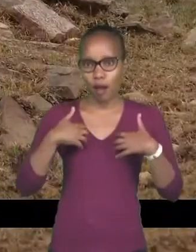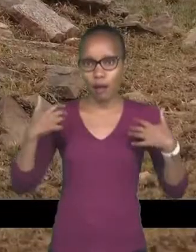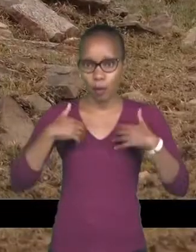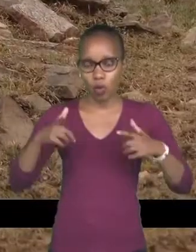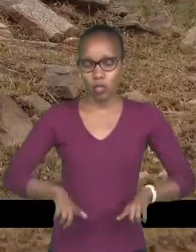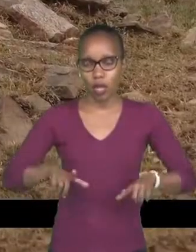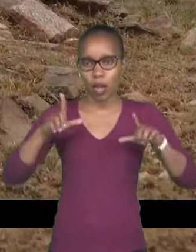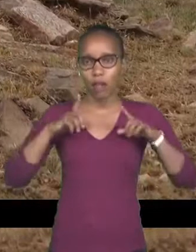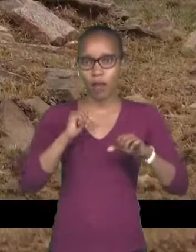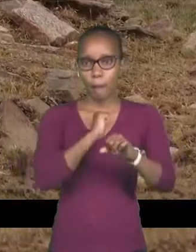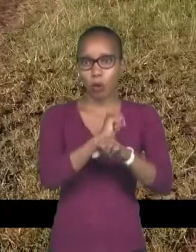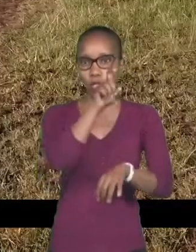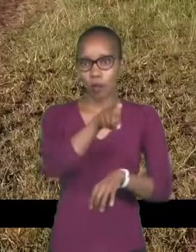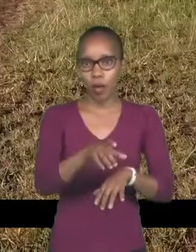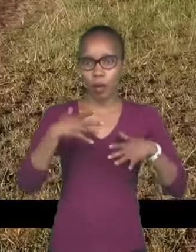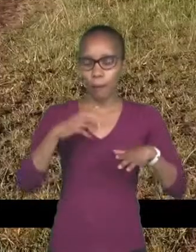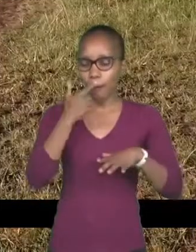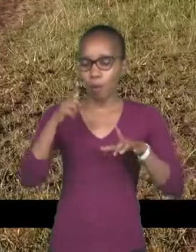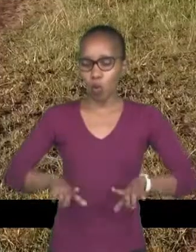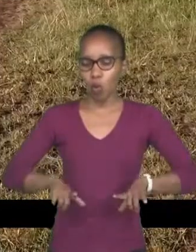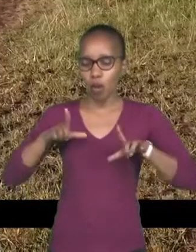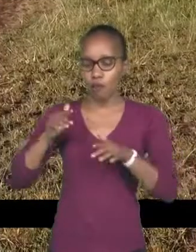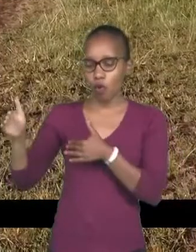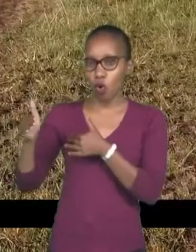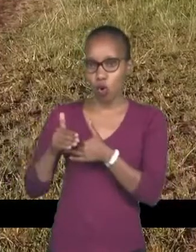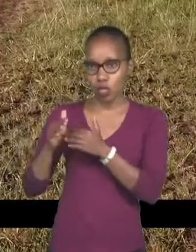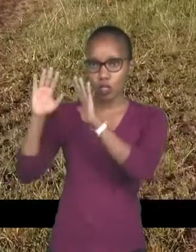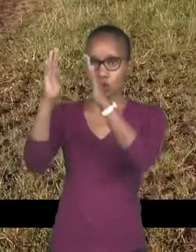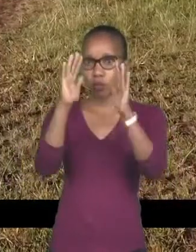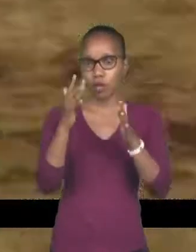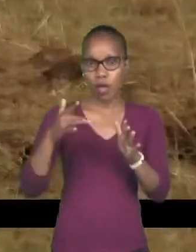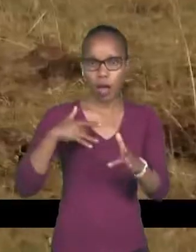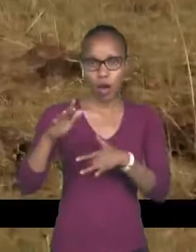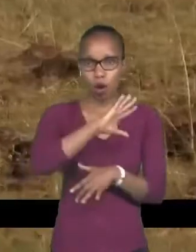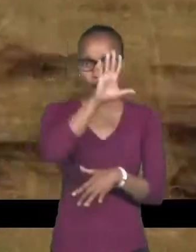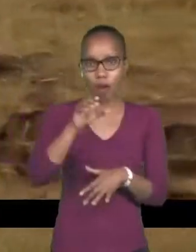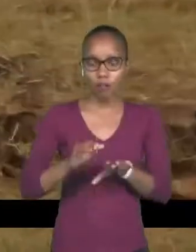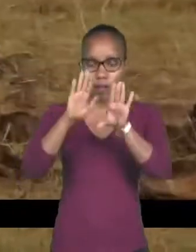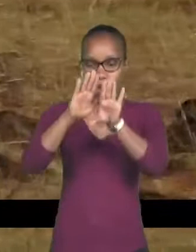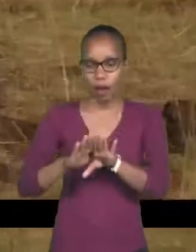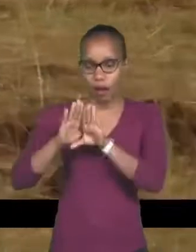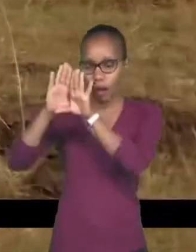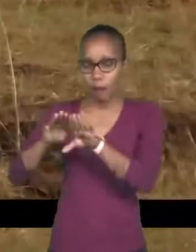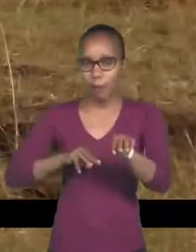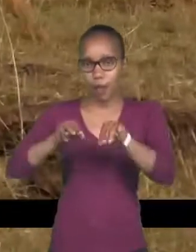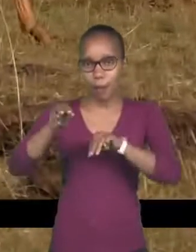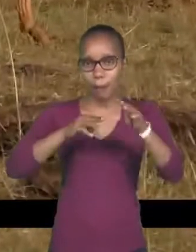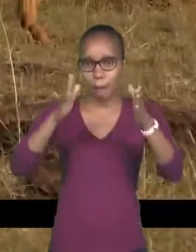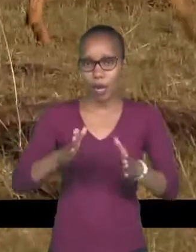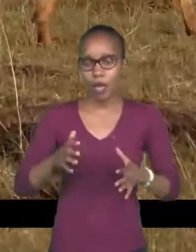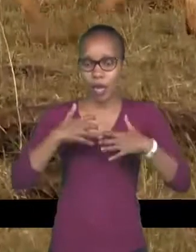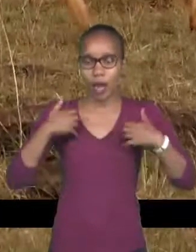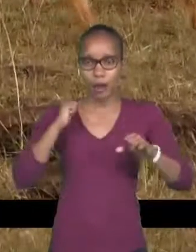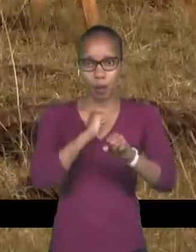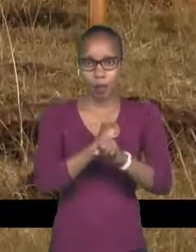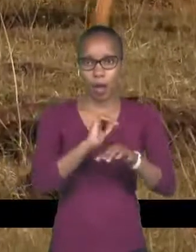the livelihoods of people, those living closest to nature. According to Africa's Wildlife Campaign Manager of Wild Animal Protection, building